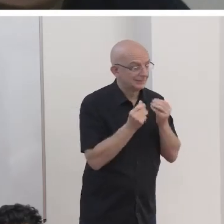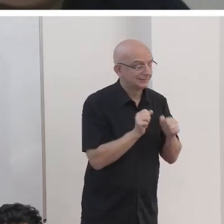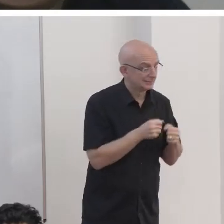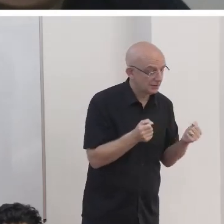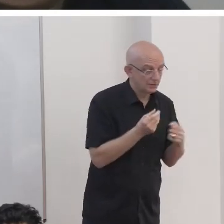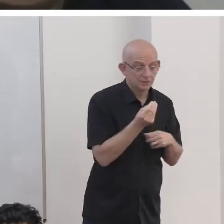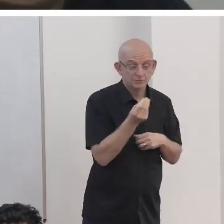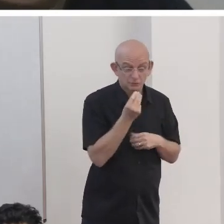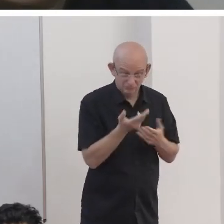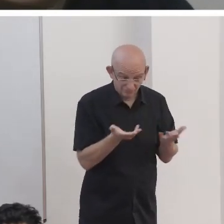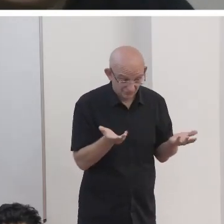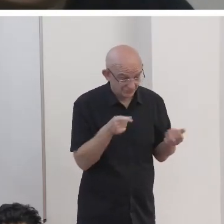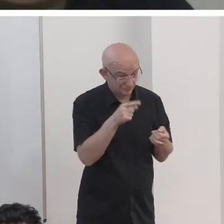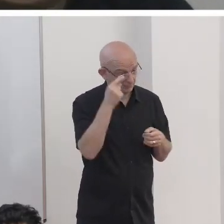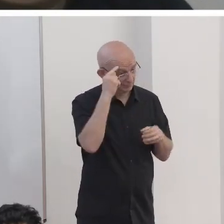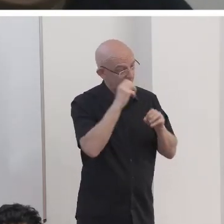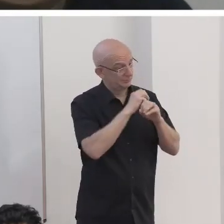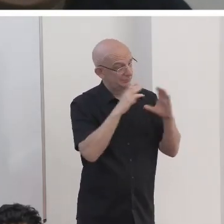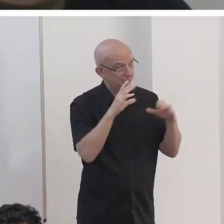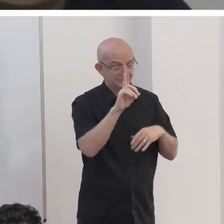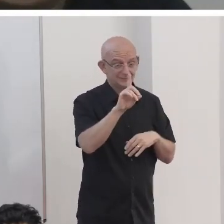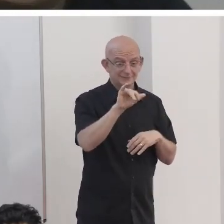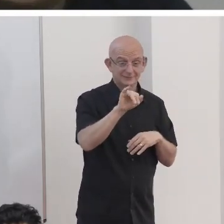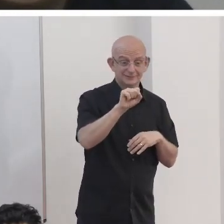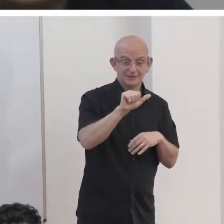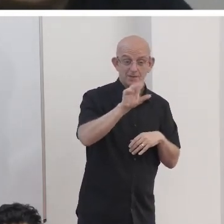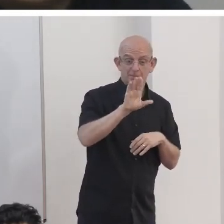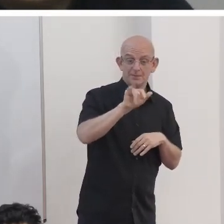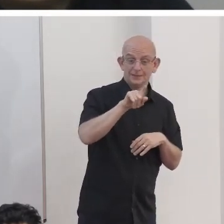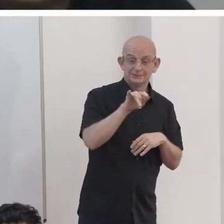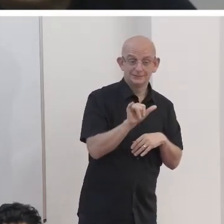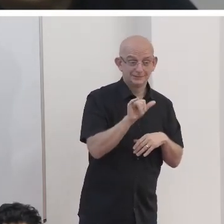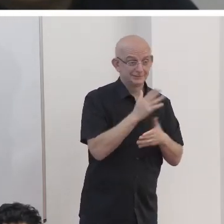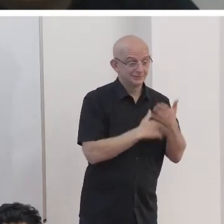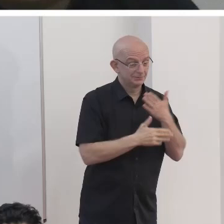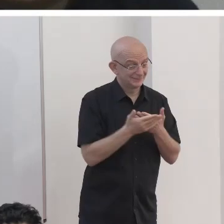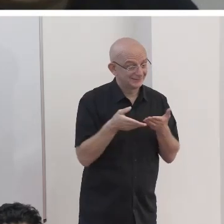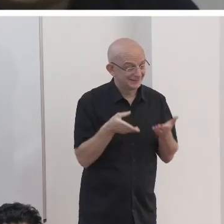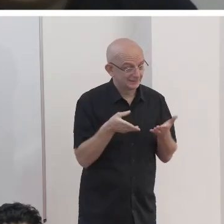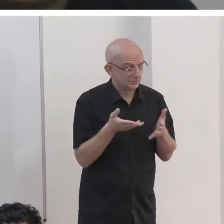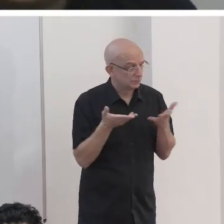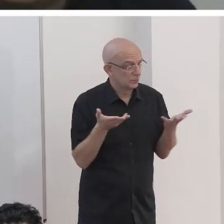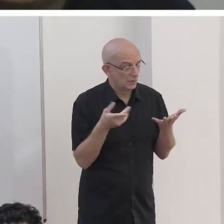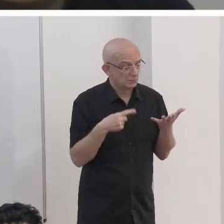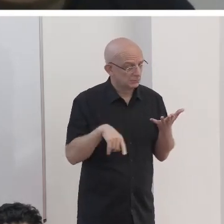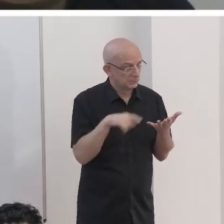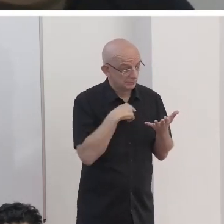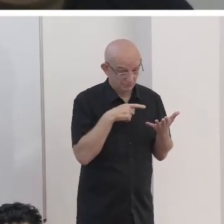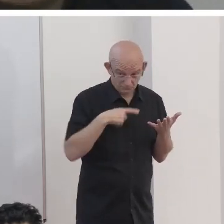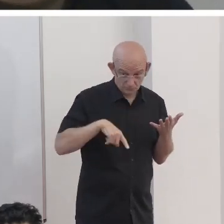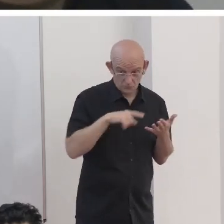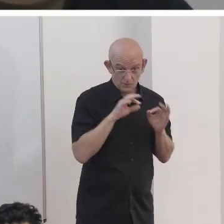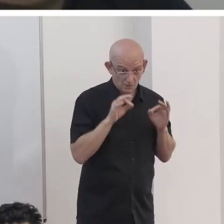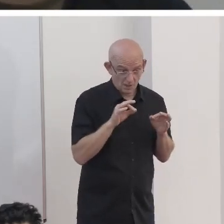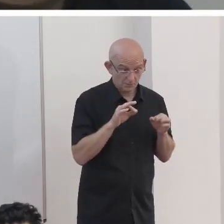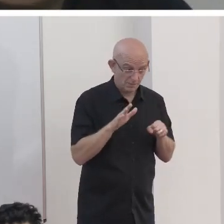What is disability? We are fully disabled. We can't walk, we can't complete our task. Is it like